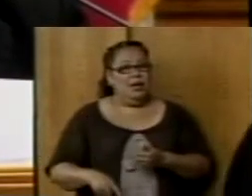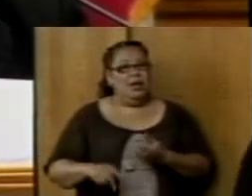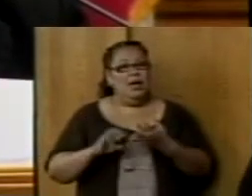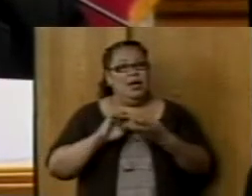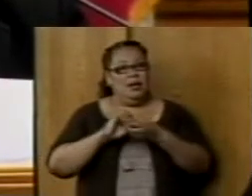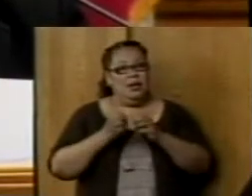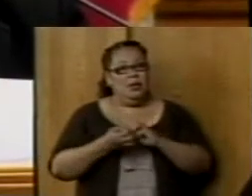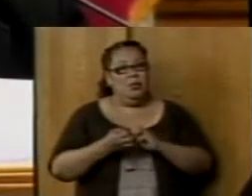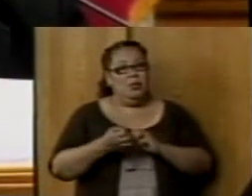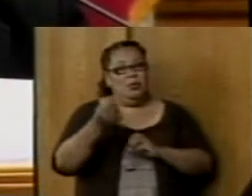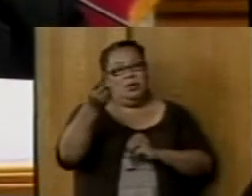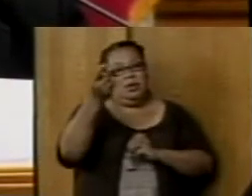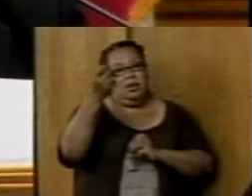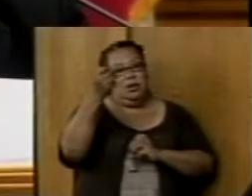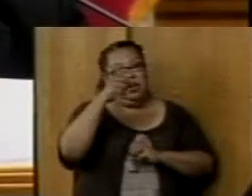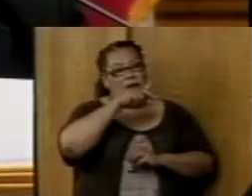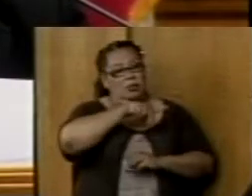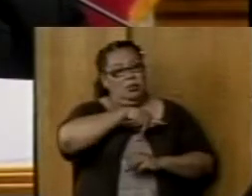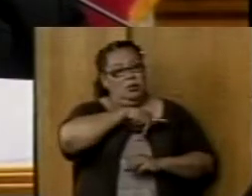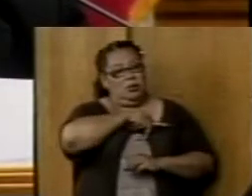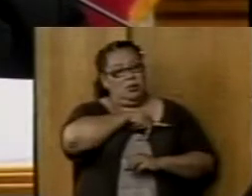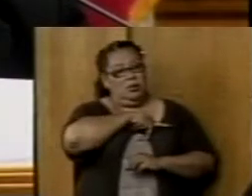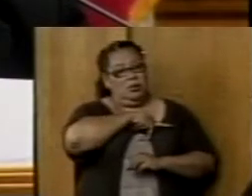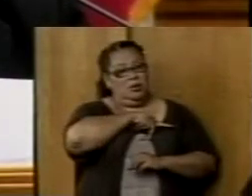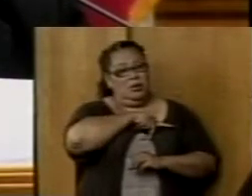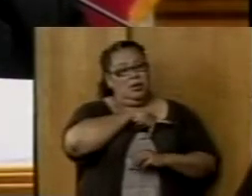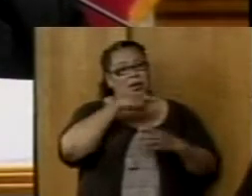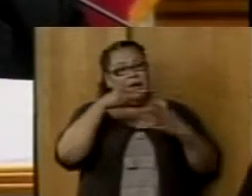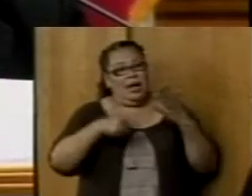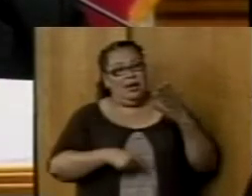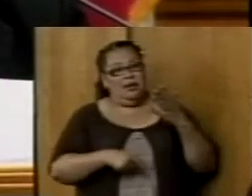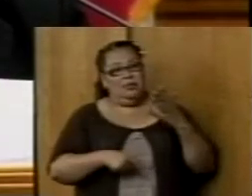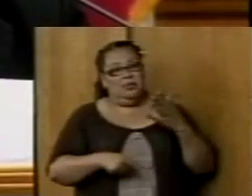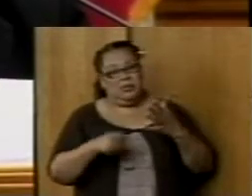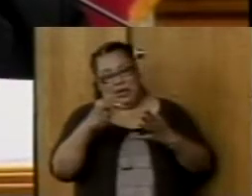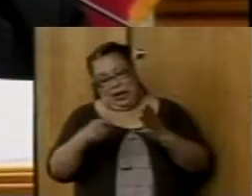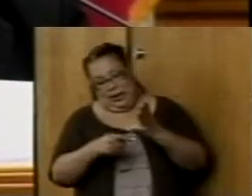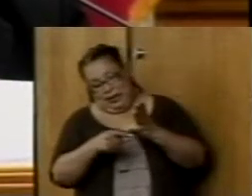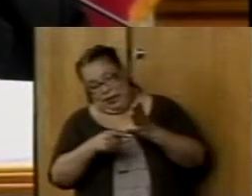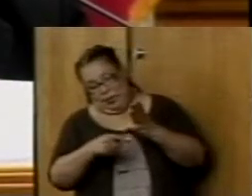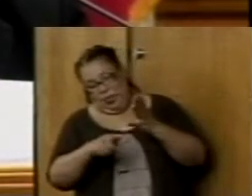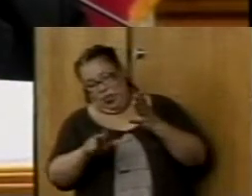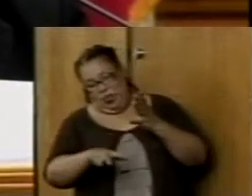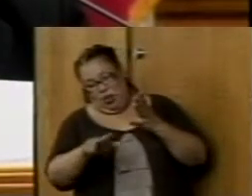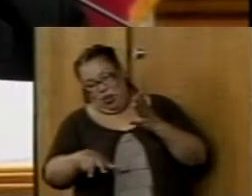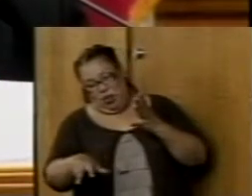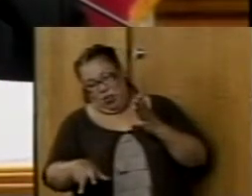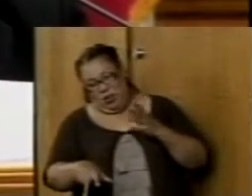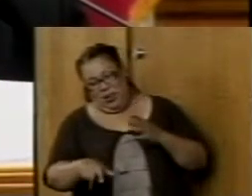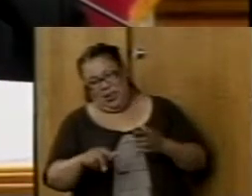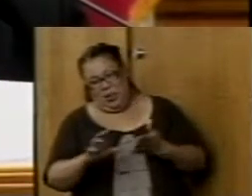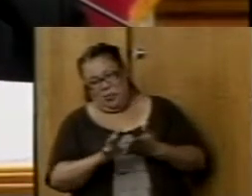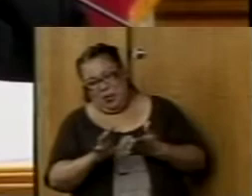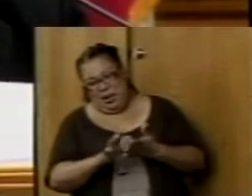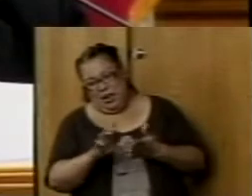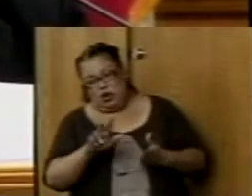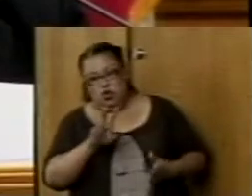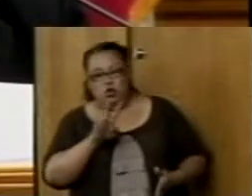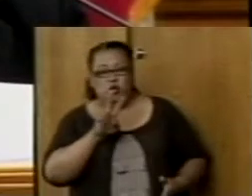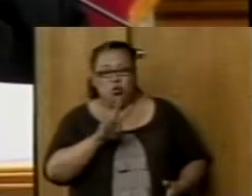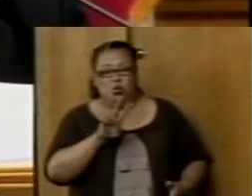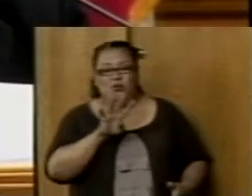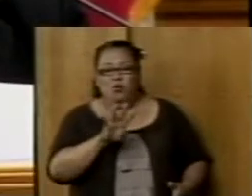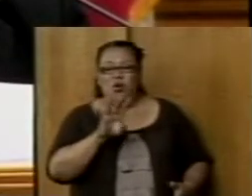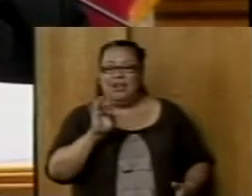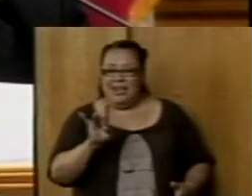numeral 11, Personnel Matters, A, Item 33, pages 248 to 250 will be deleted